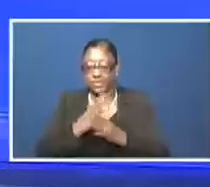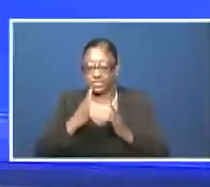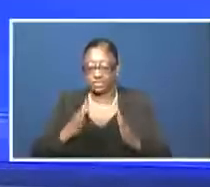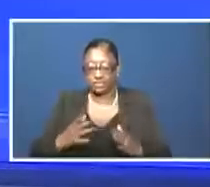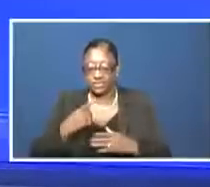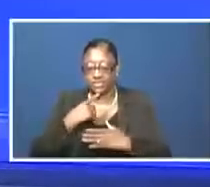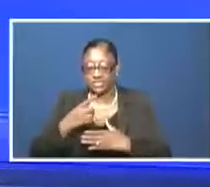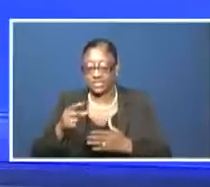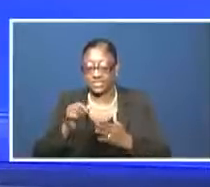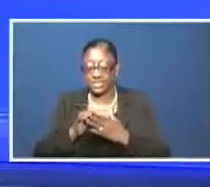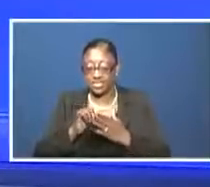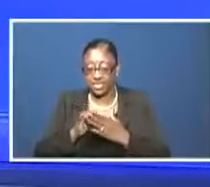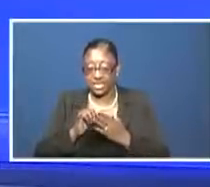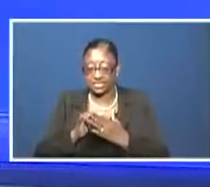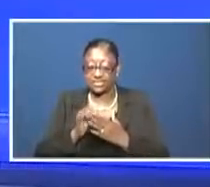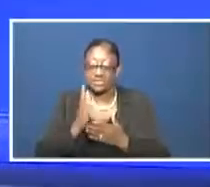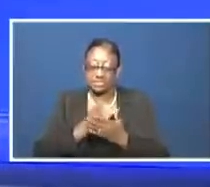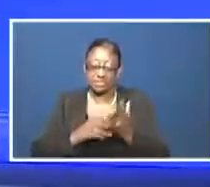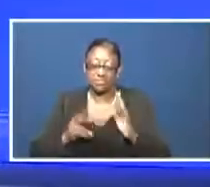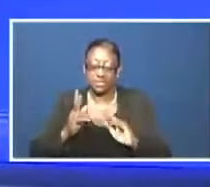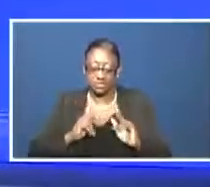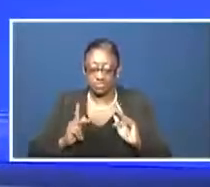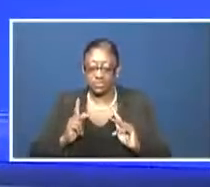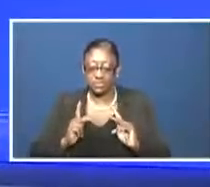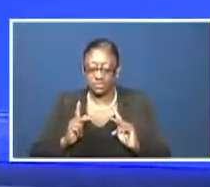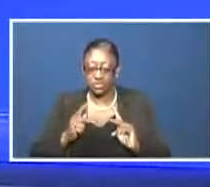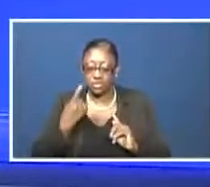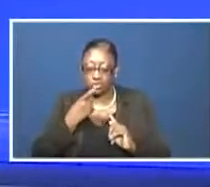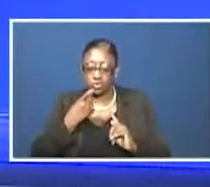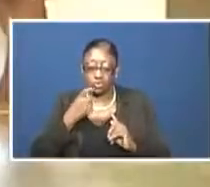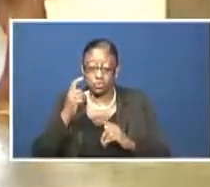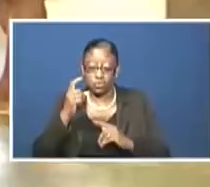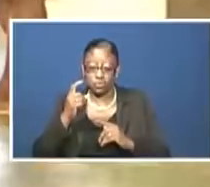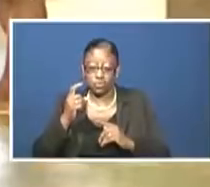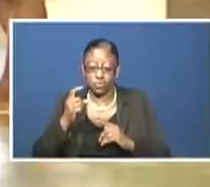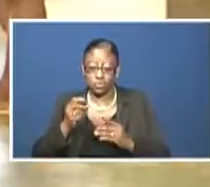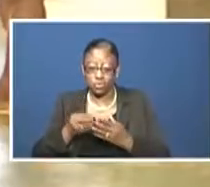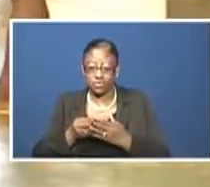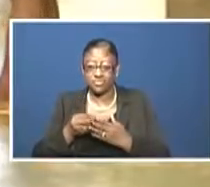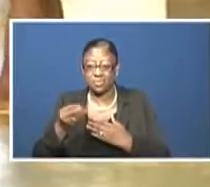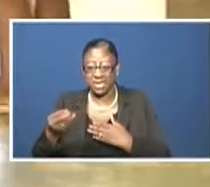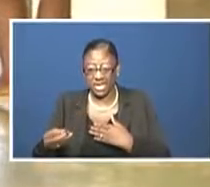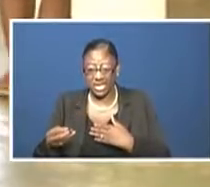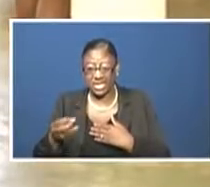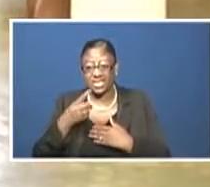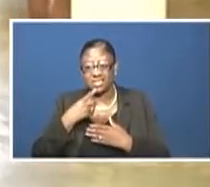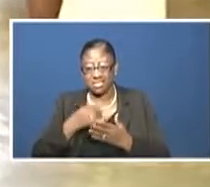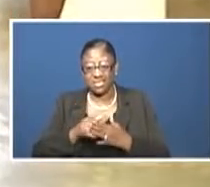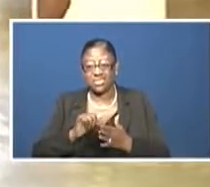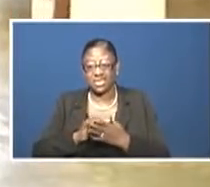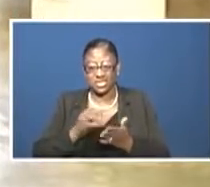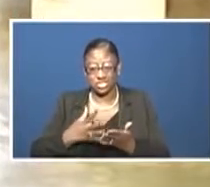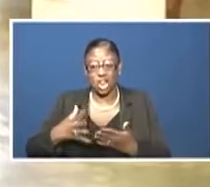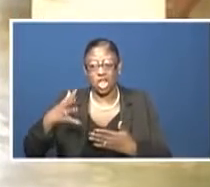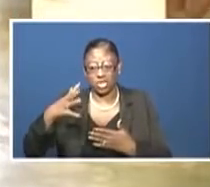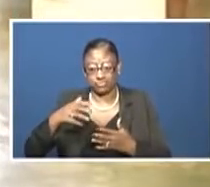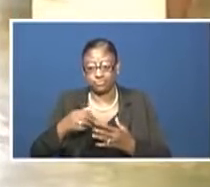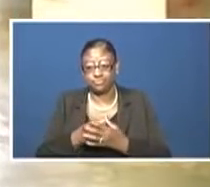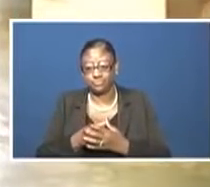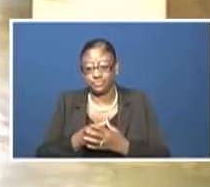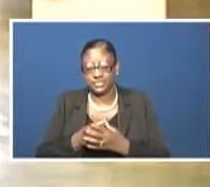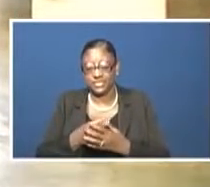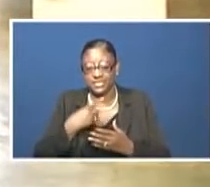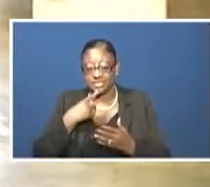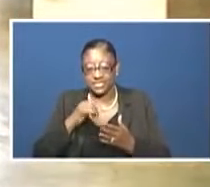some desalination operators, it is substantial. What we met, that is threat to